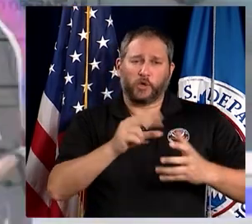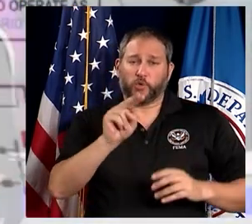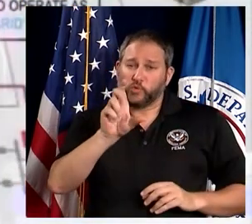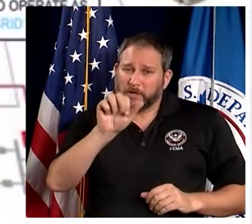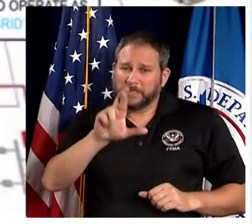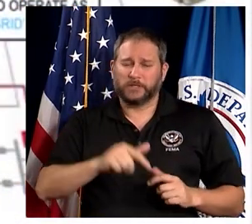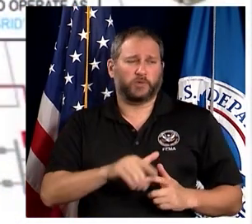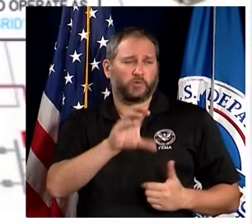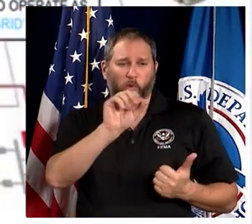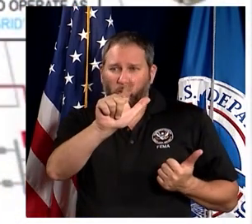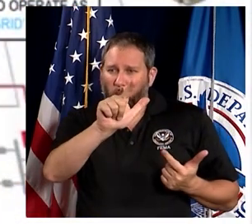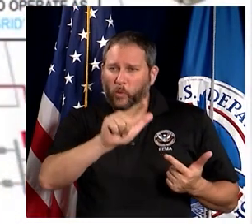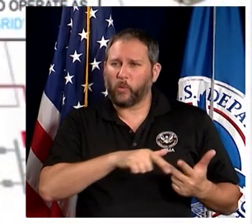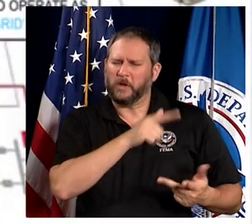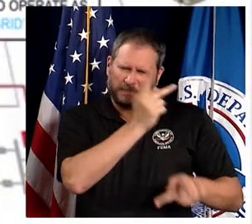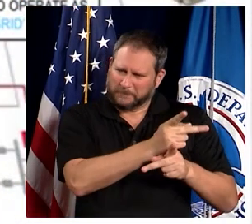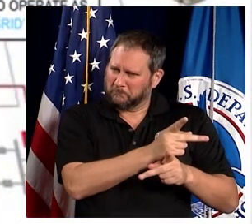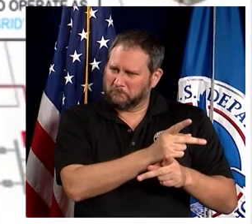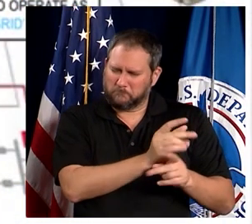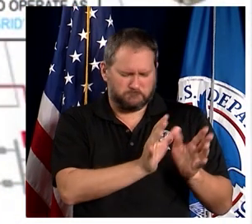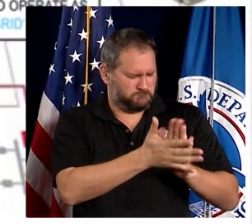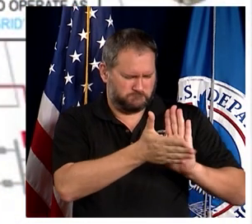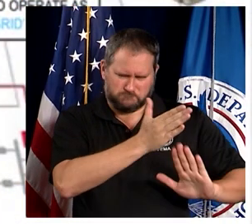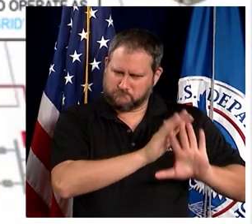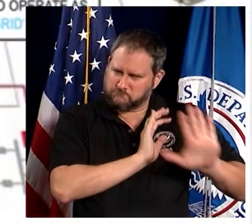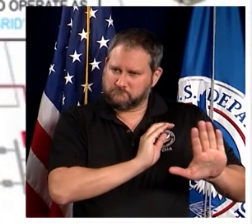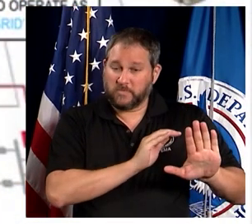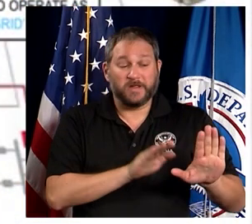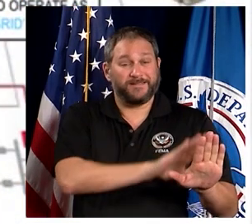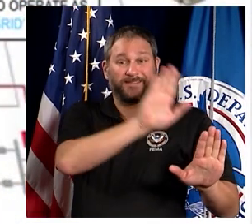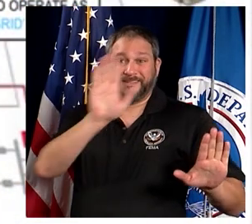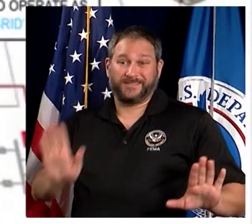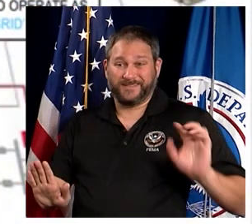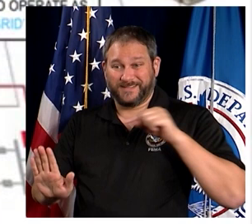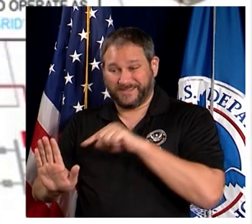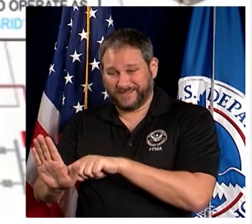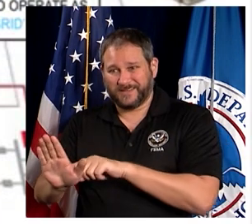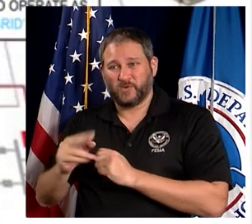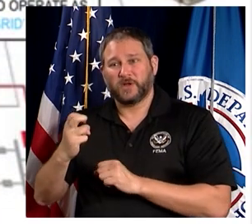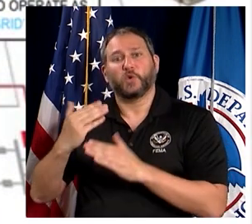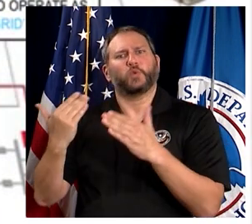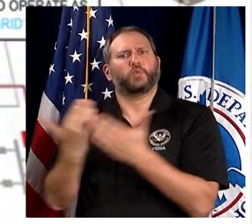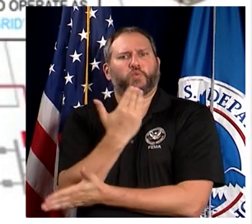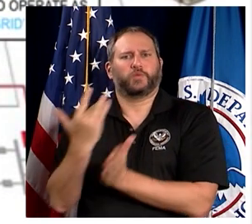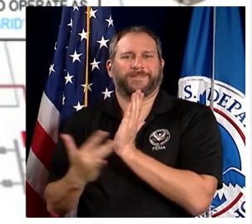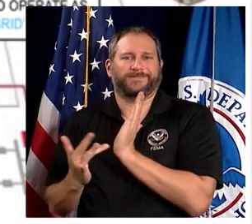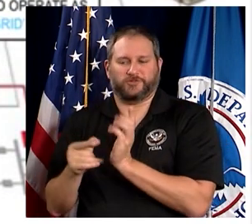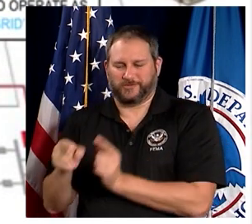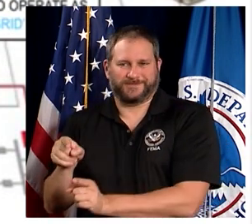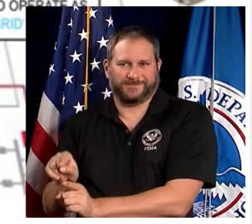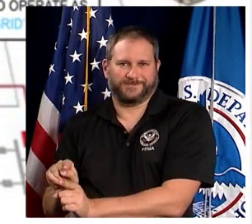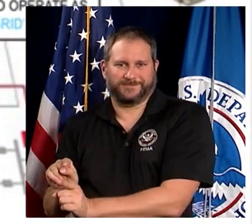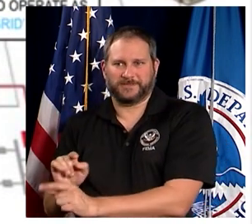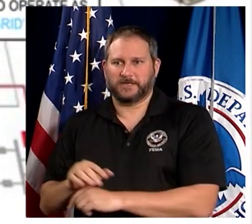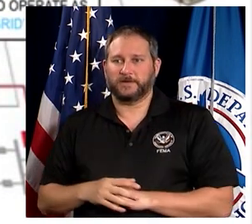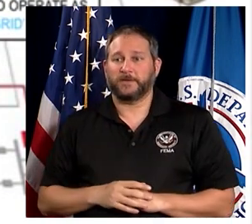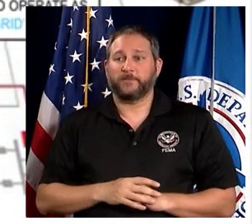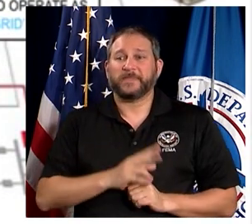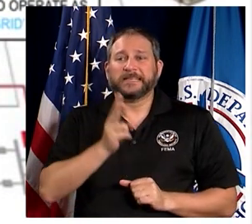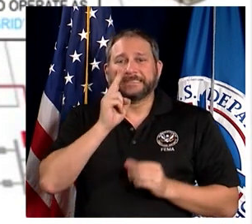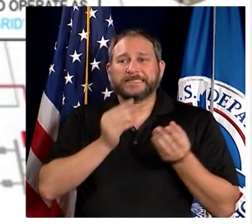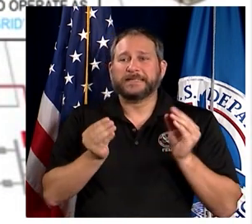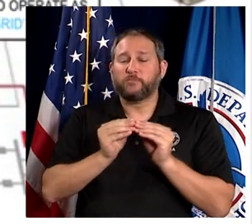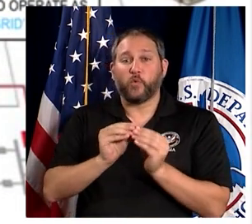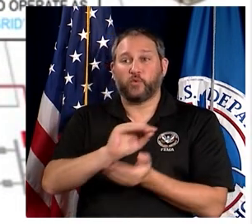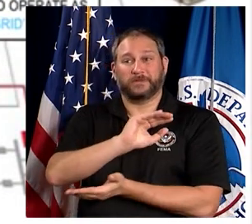on. Others want to lean into new technology. They see that a more decentralized grid